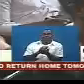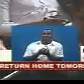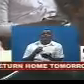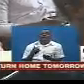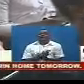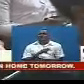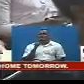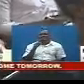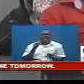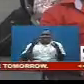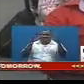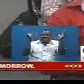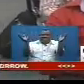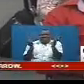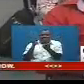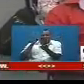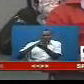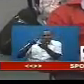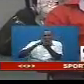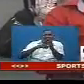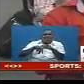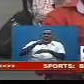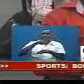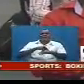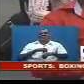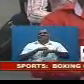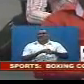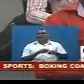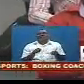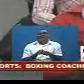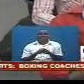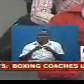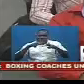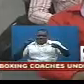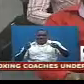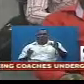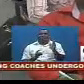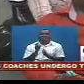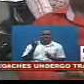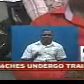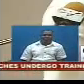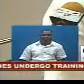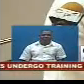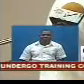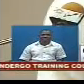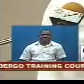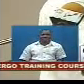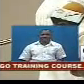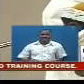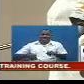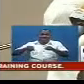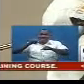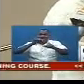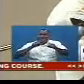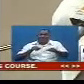that Ghana needs a satellite to monitor its national security activities and for research and development purposes. Space